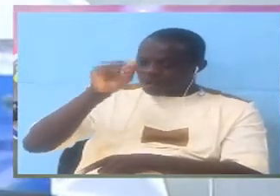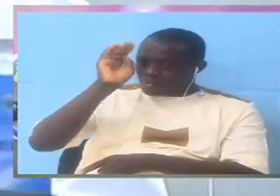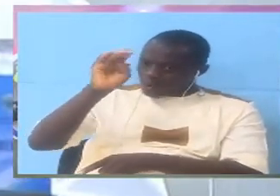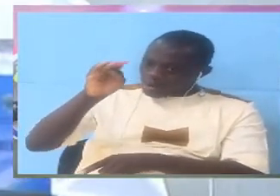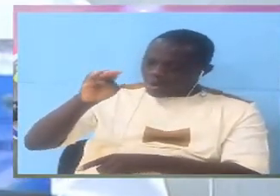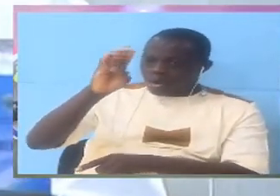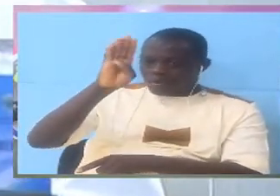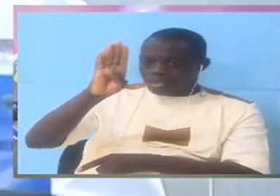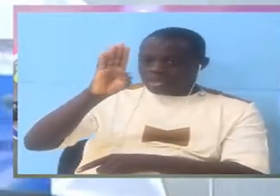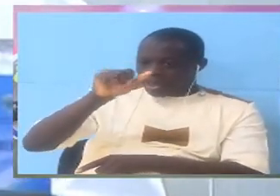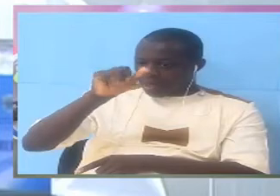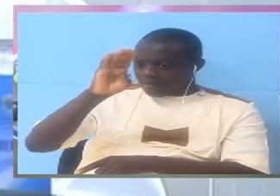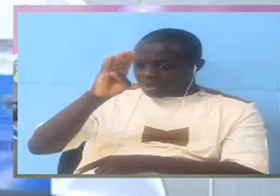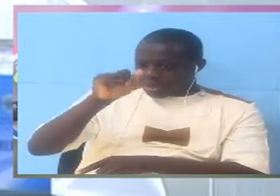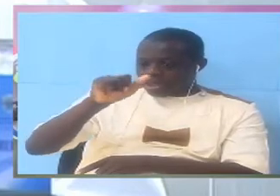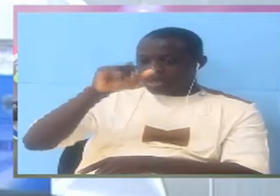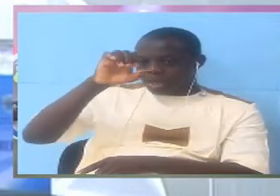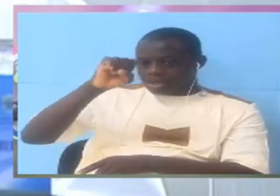present there.